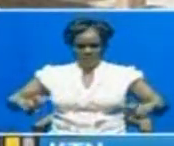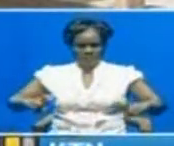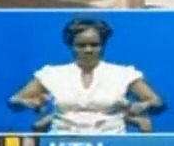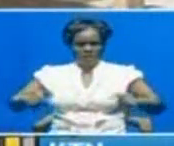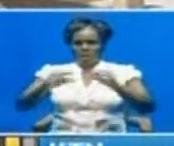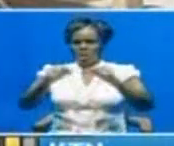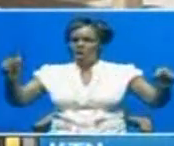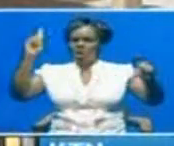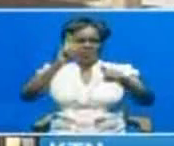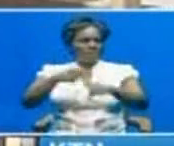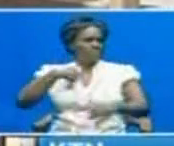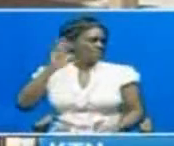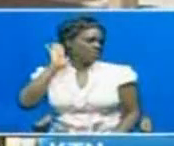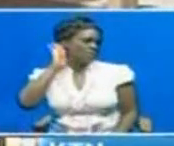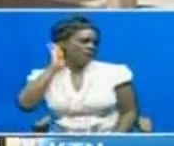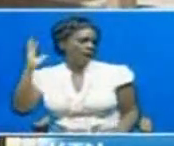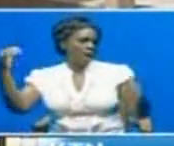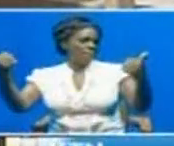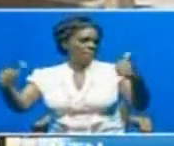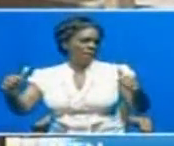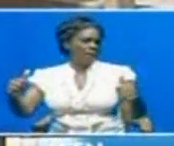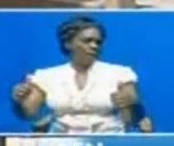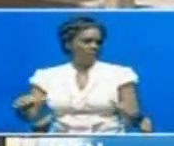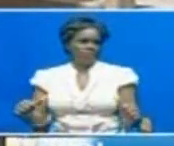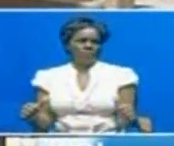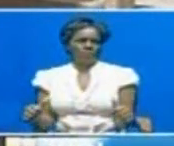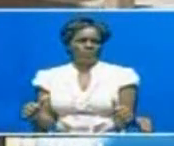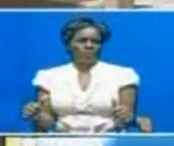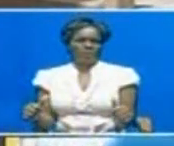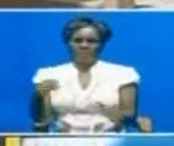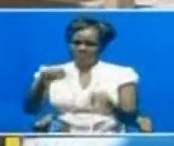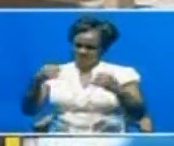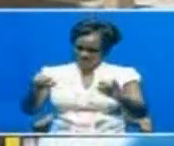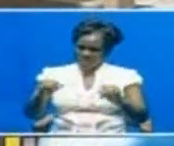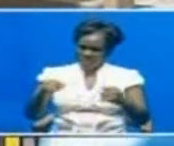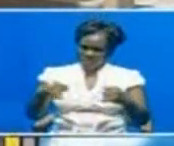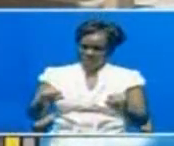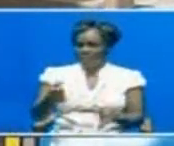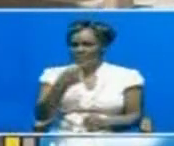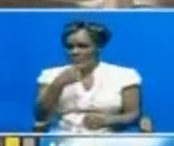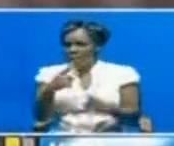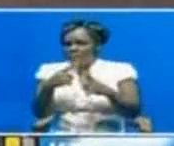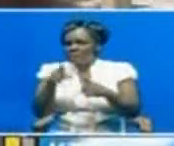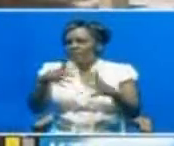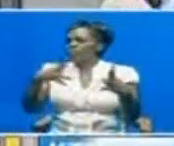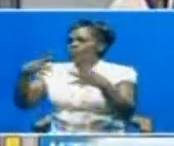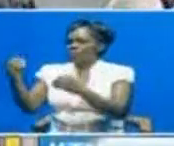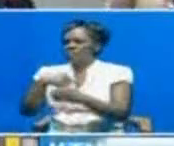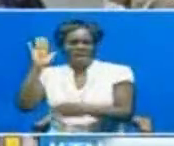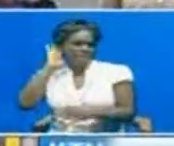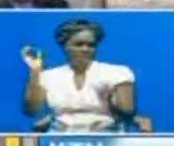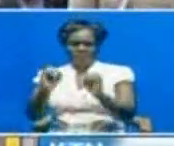now, lakini bado sijaisikia kuhusu hiyo story, because fununu ilikuja kakuwa kwamba wanajaribu kumake vaccine lakini ikakuja ikadisappear tu